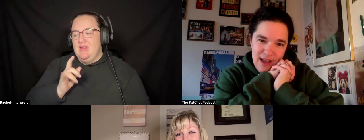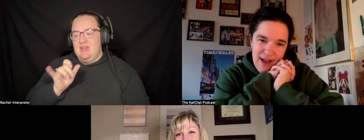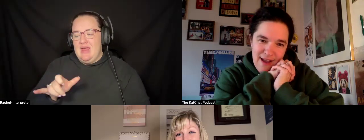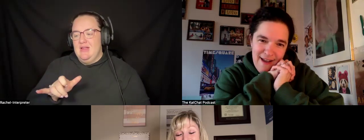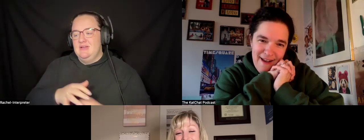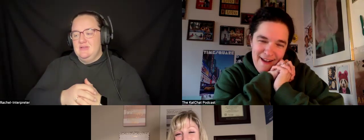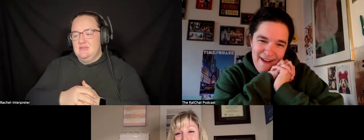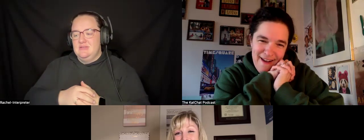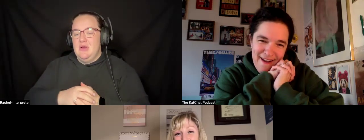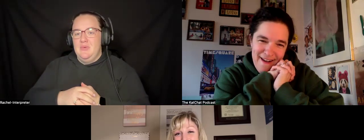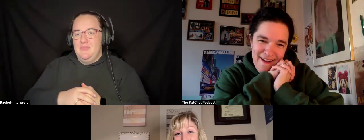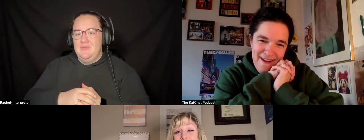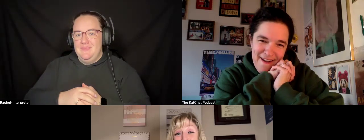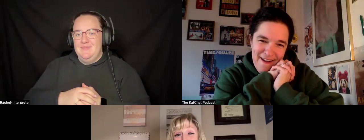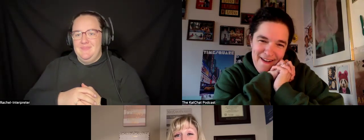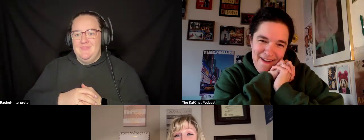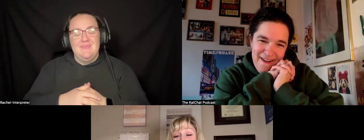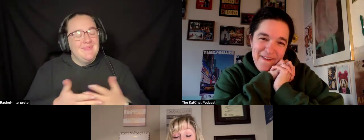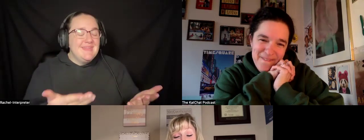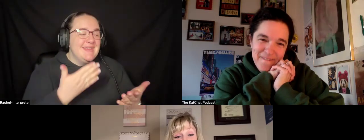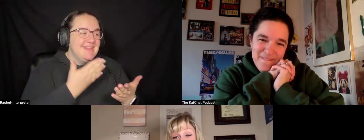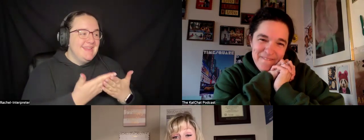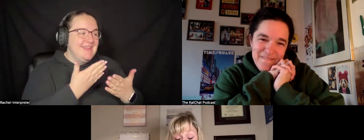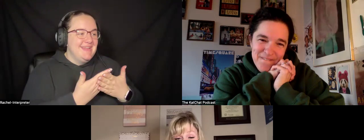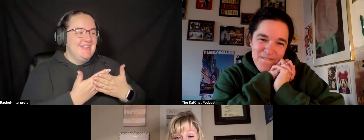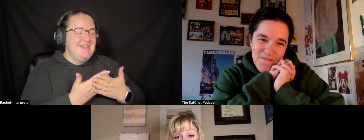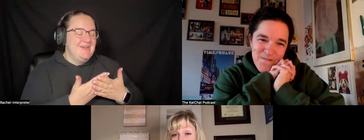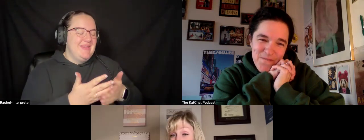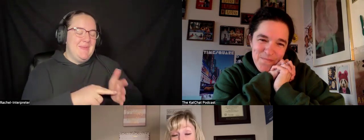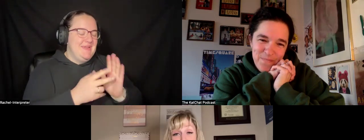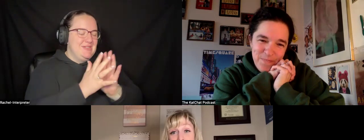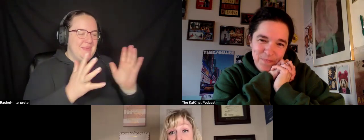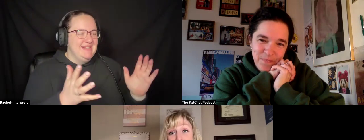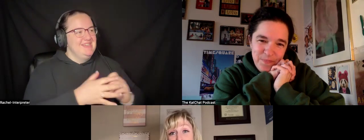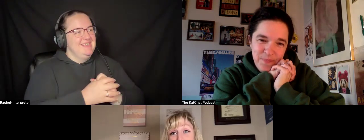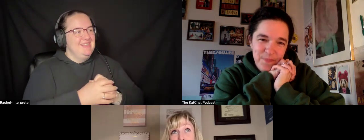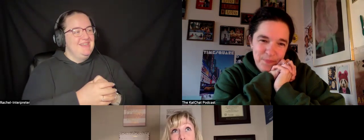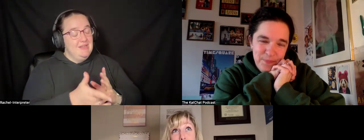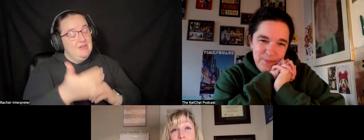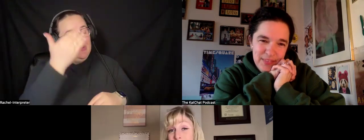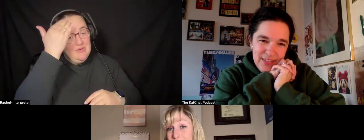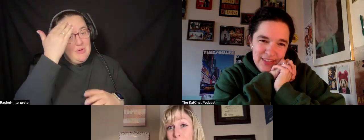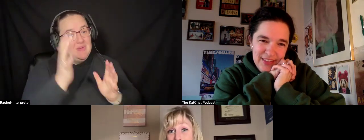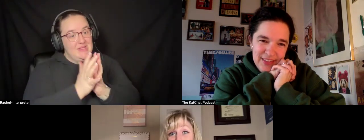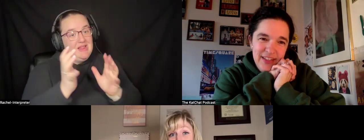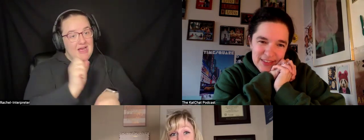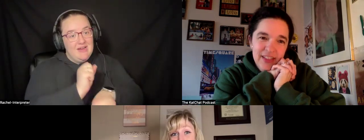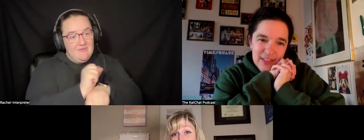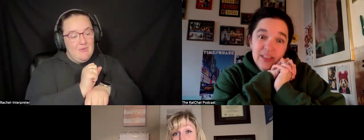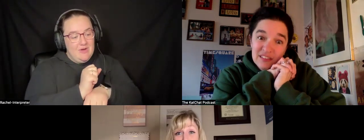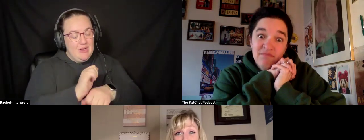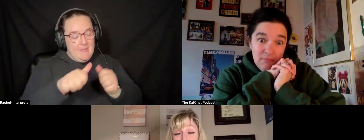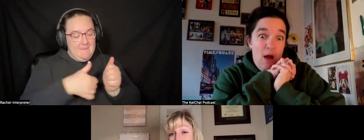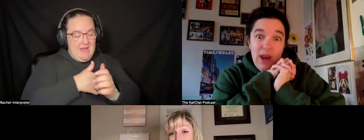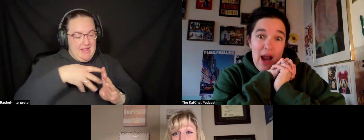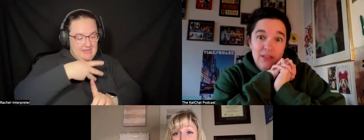podcast. Well, thank you. That means a lot because I think, as you know, it's a lot of work behind the scenes